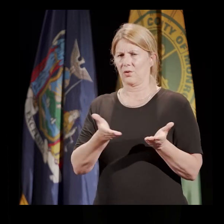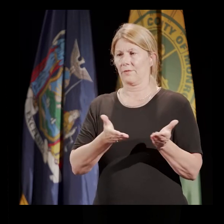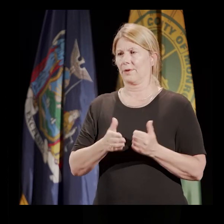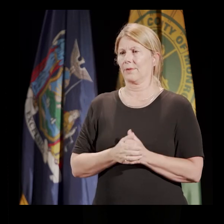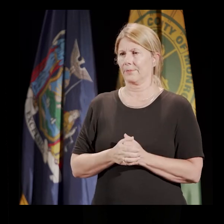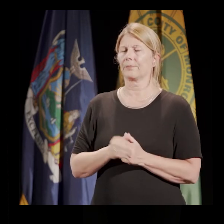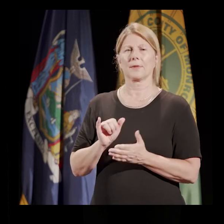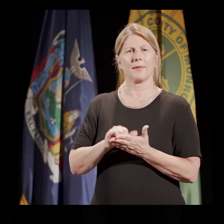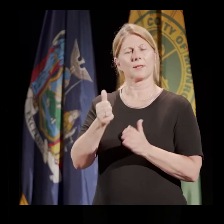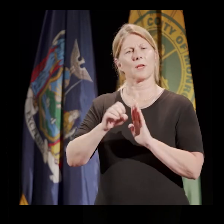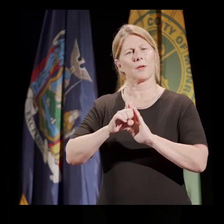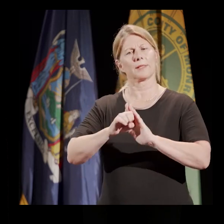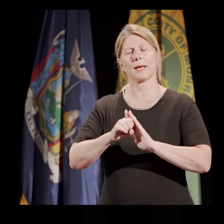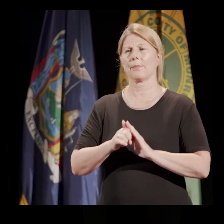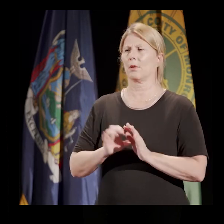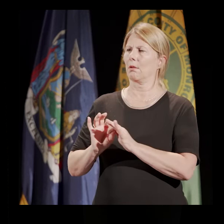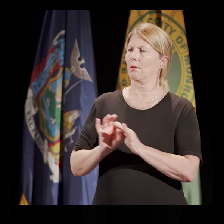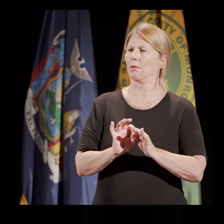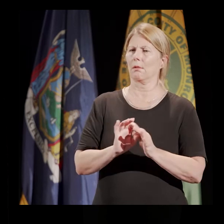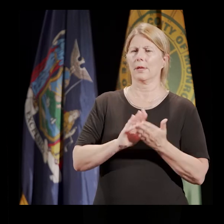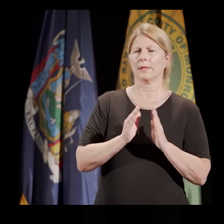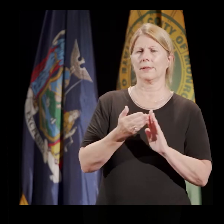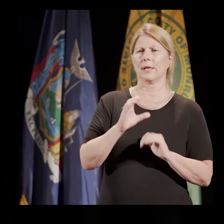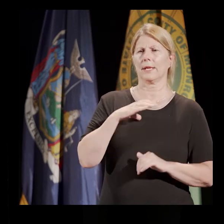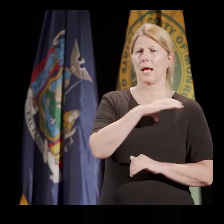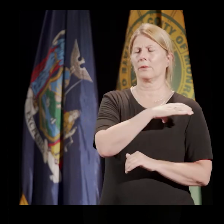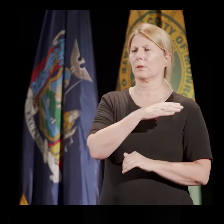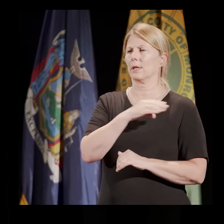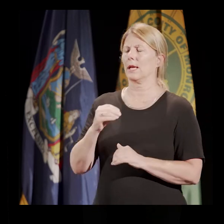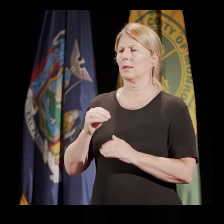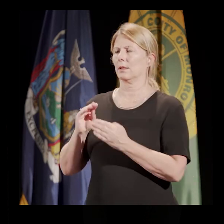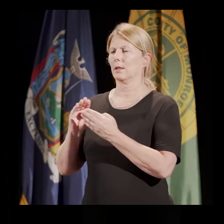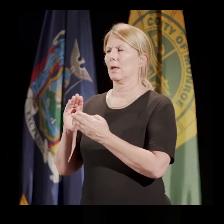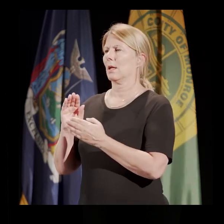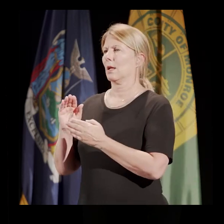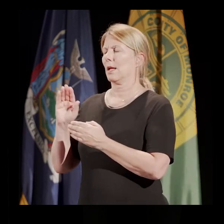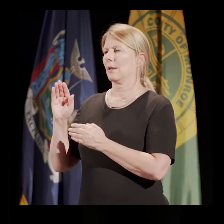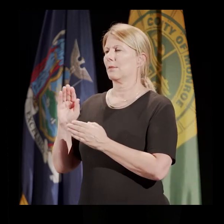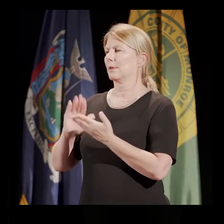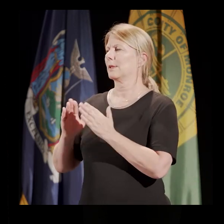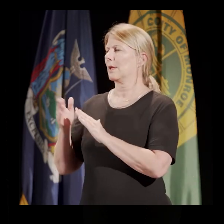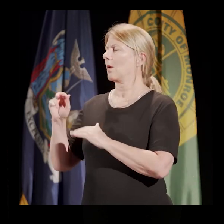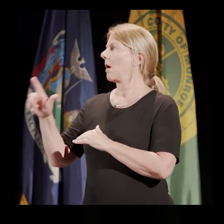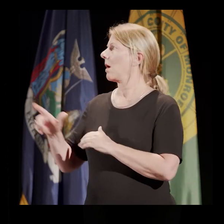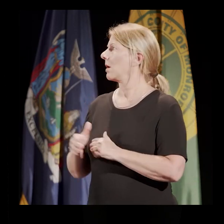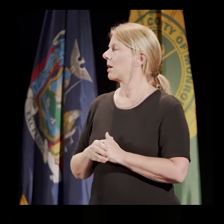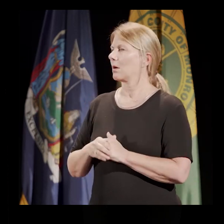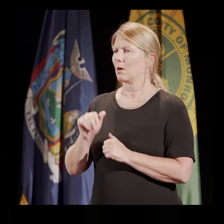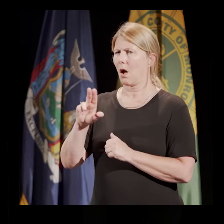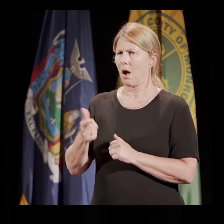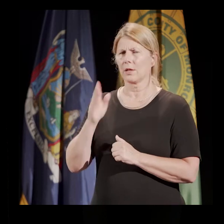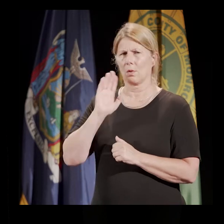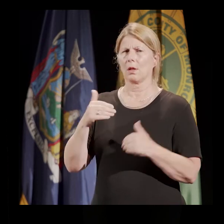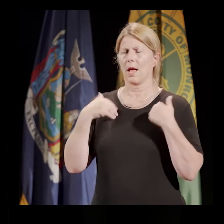between City Council and the county. And I believe the next Total Health and Wellness Fair will be held in August at the International Plaza